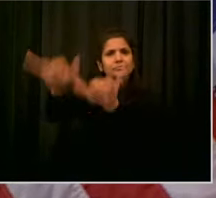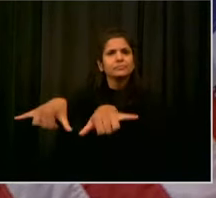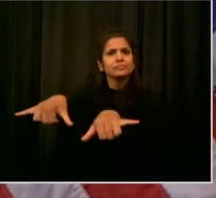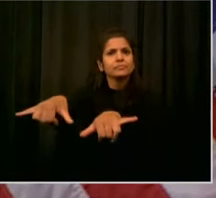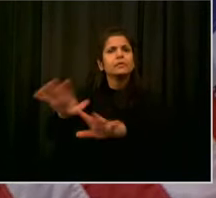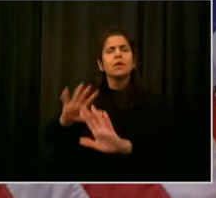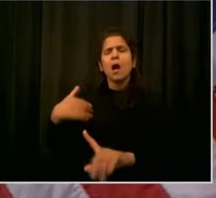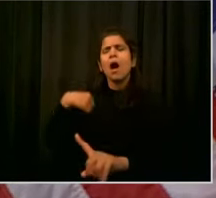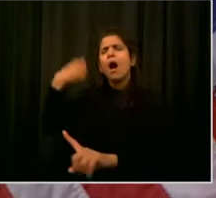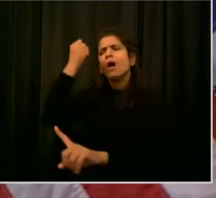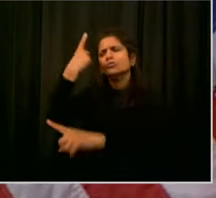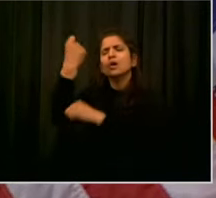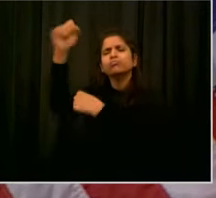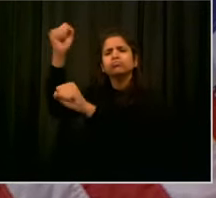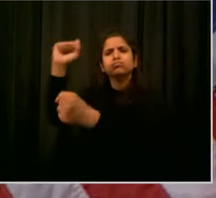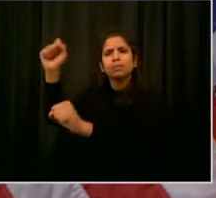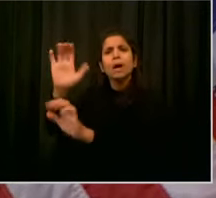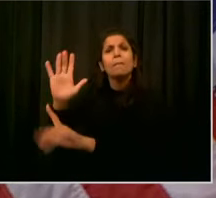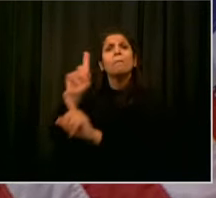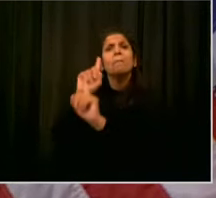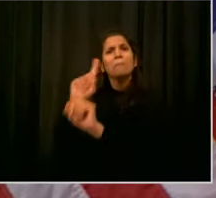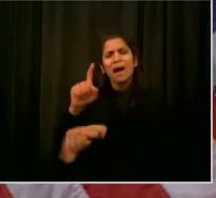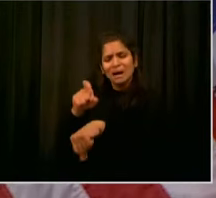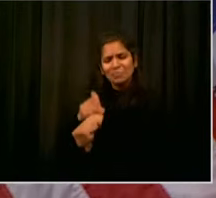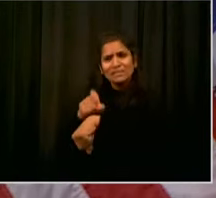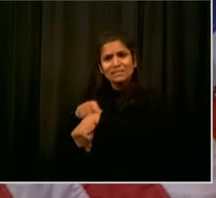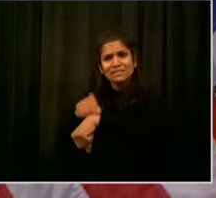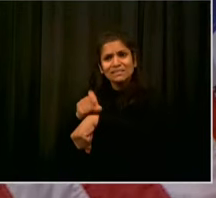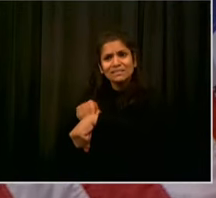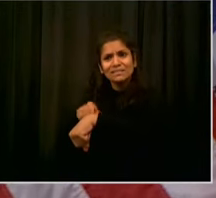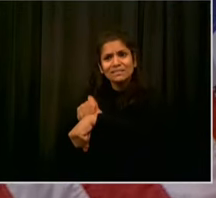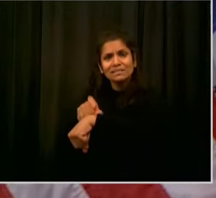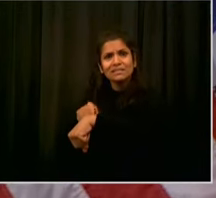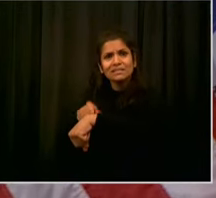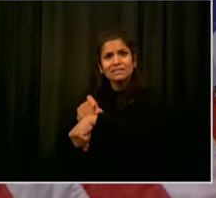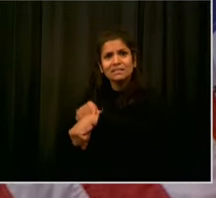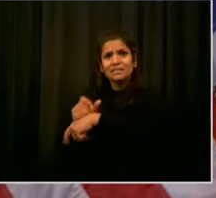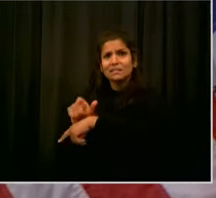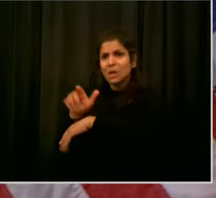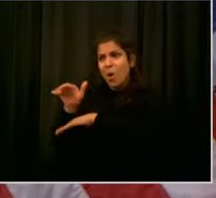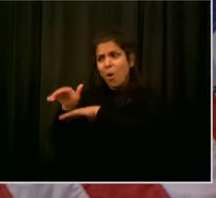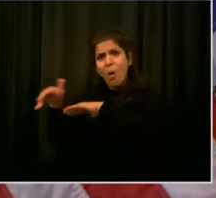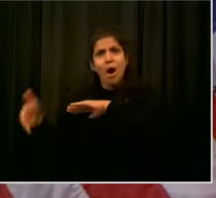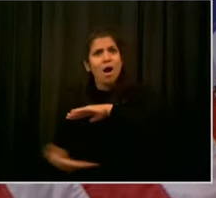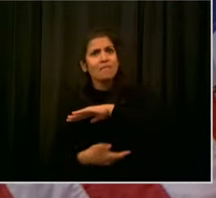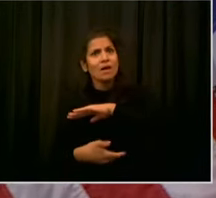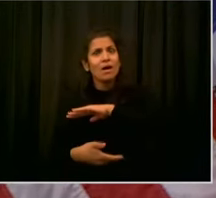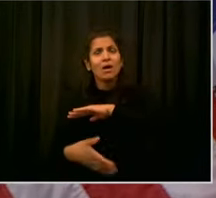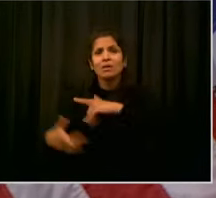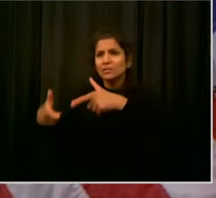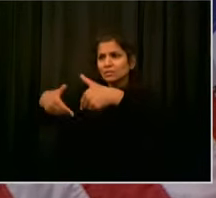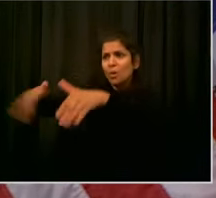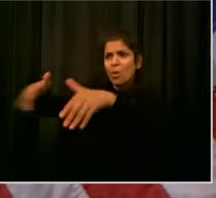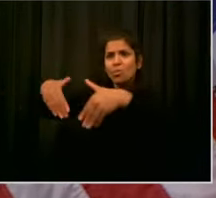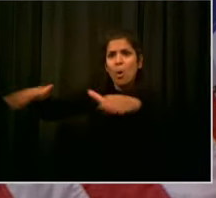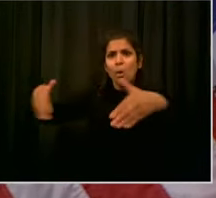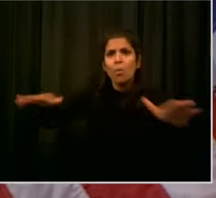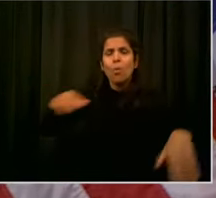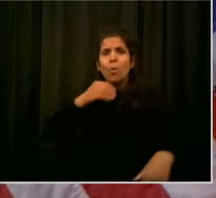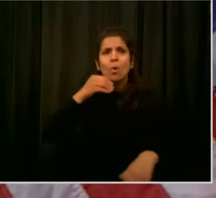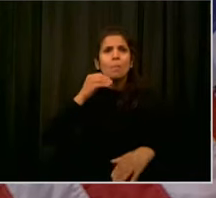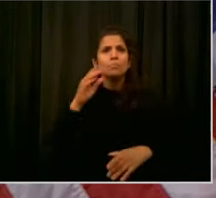to cross the bridge and just keep going and going into Manhattan, including into places where there had previously been physical damage, that was just not